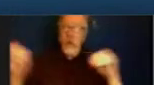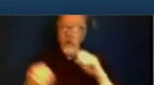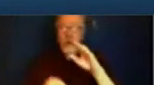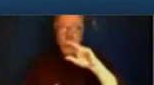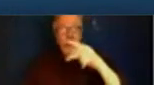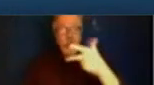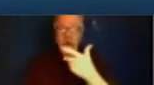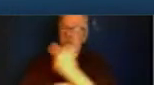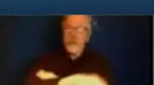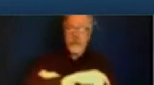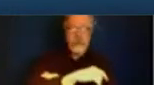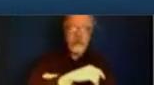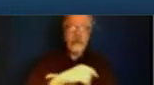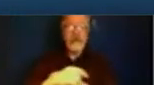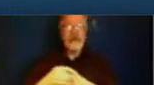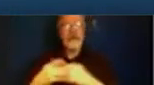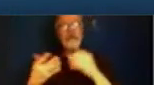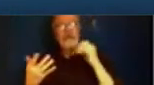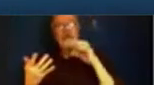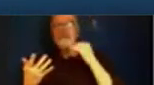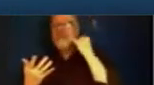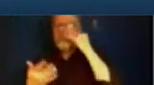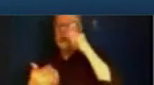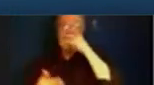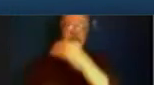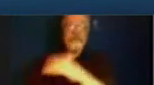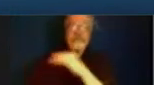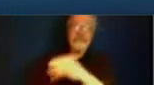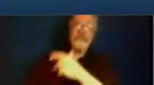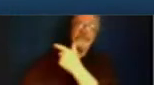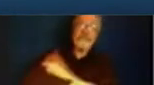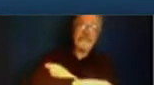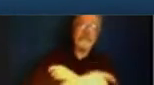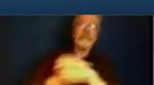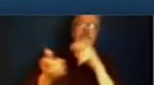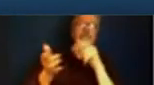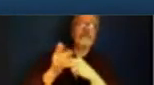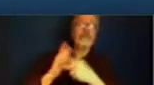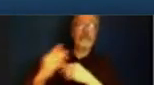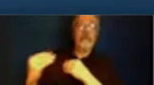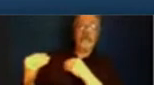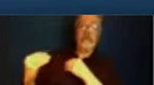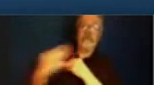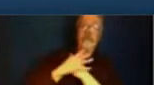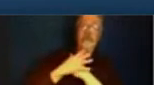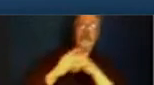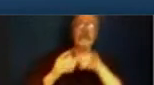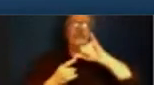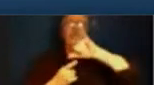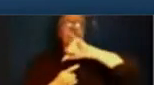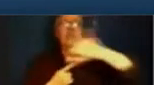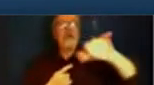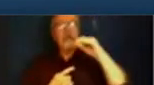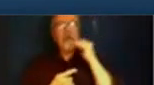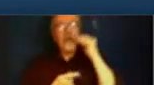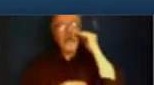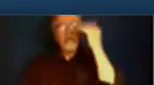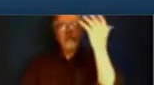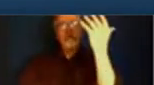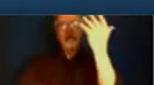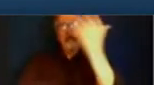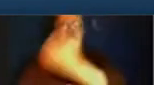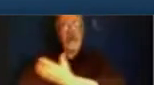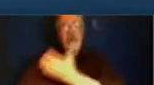child, then you do need to stay home for 5 days. So quarantine at home for 5 days, and